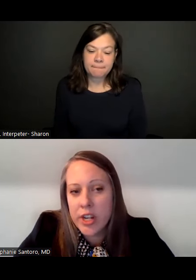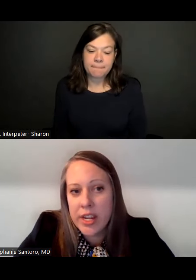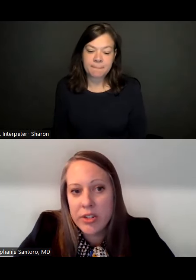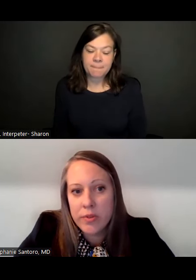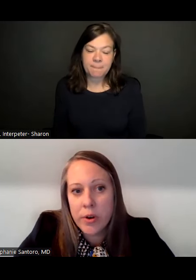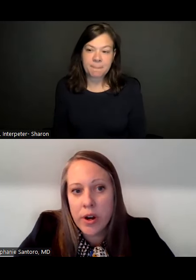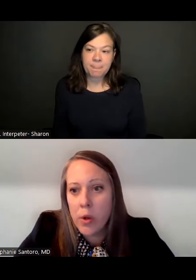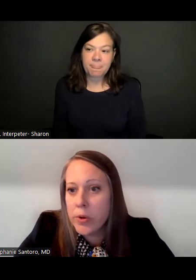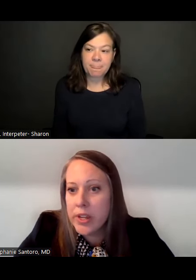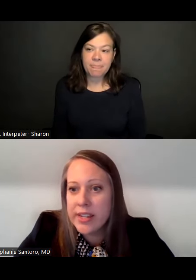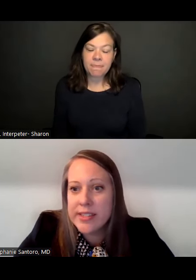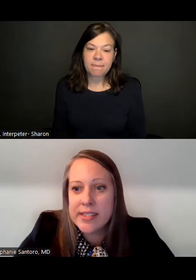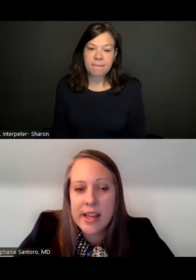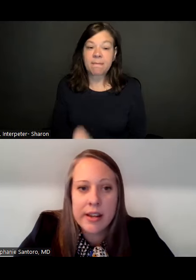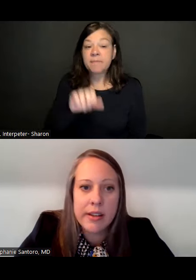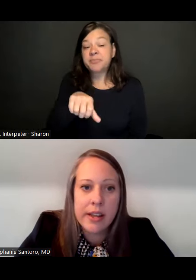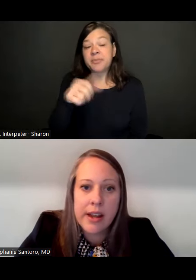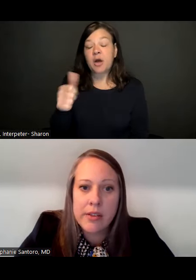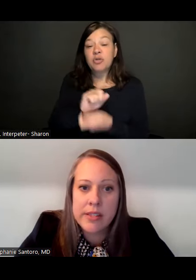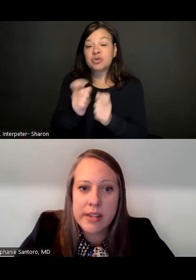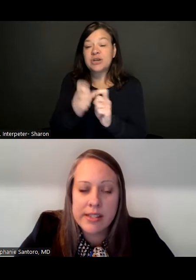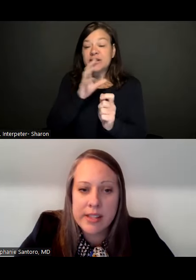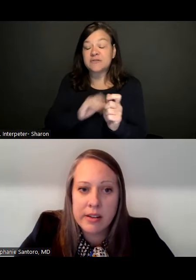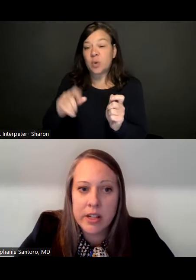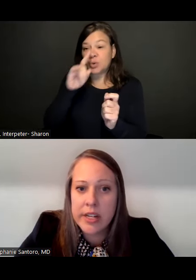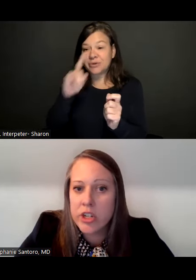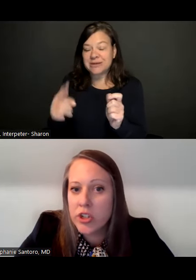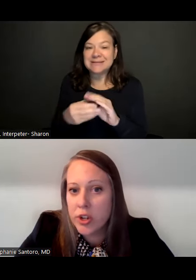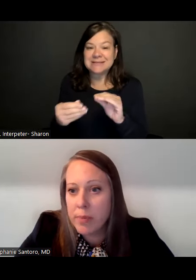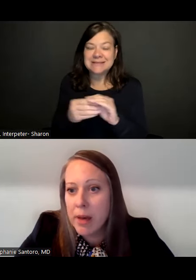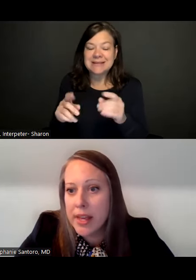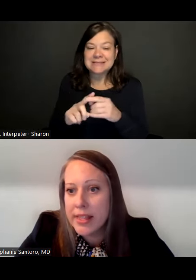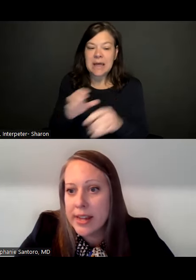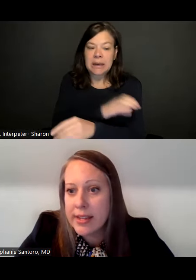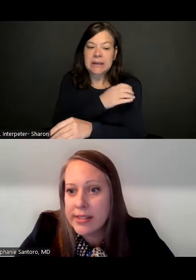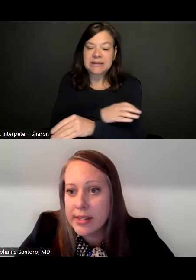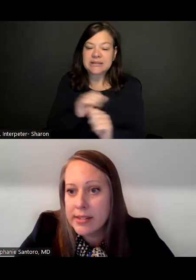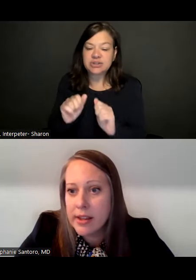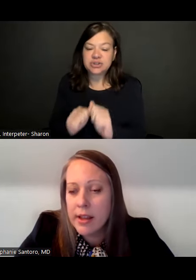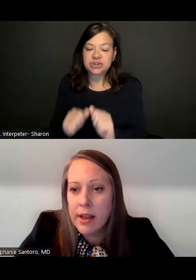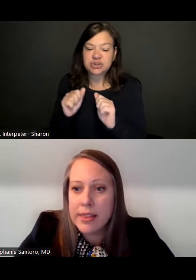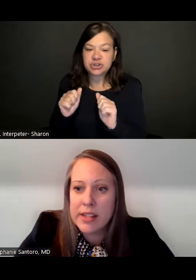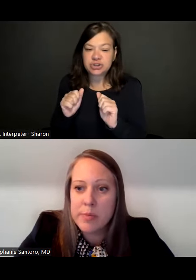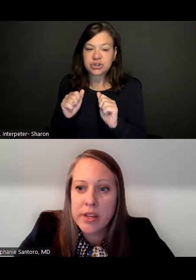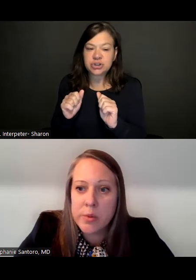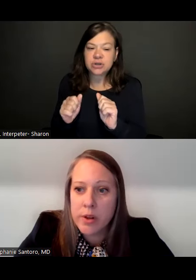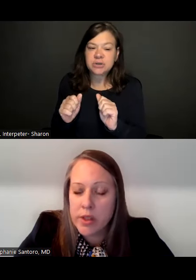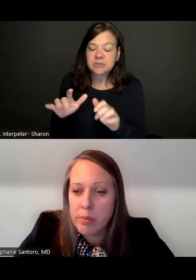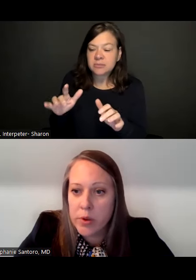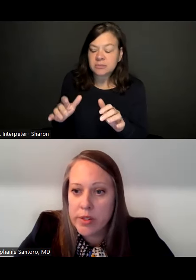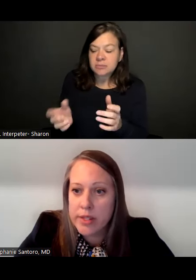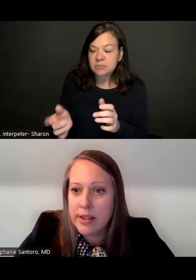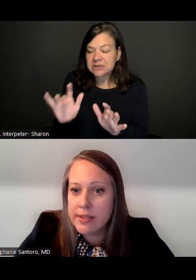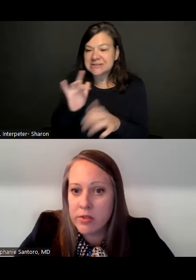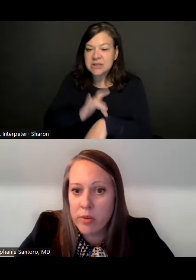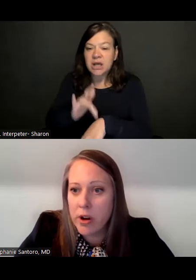Another change for older kids is that it now states that clinicians should palpate the testes, and that's because we know that